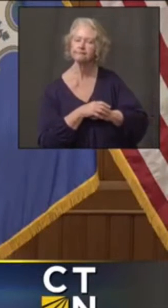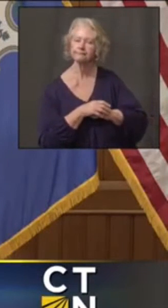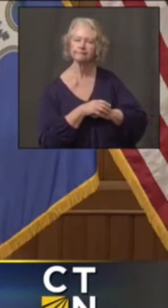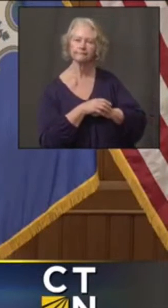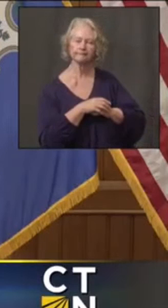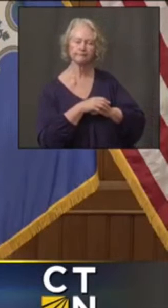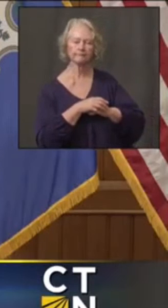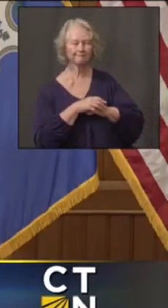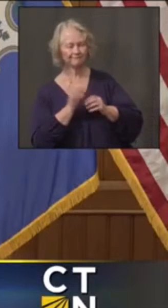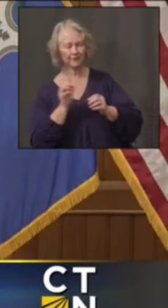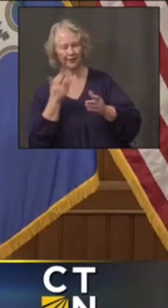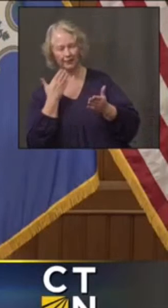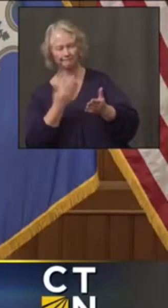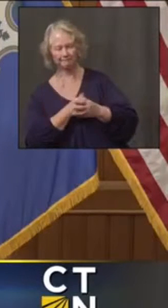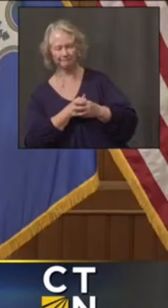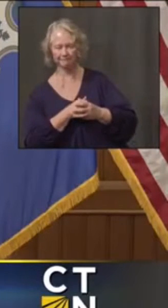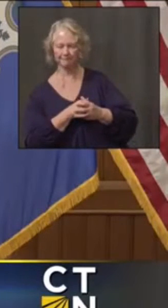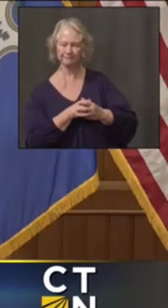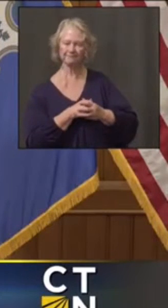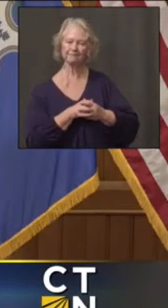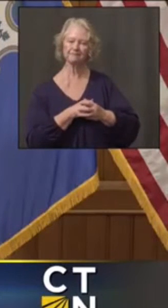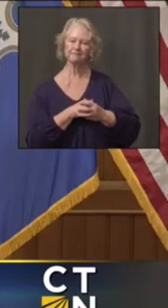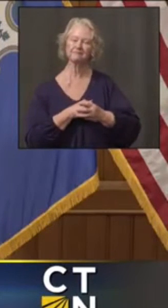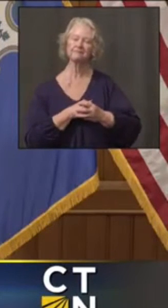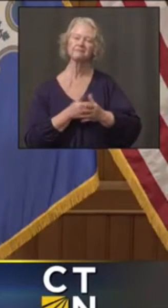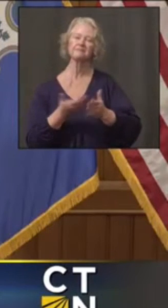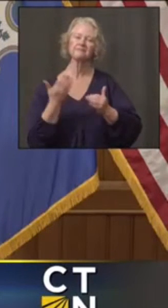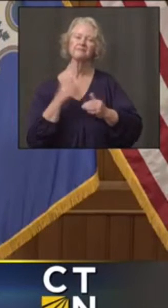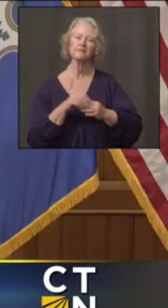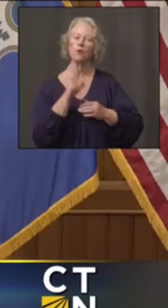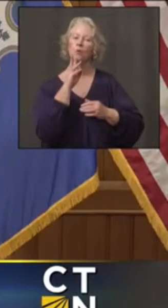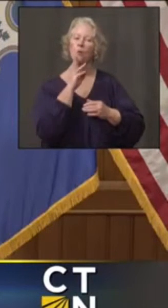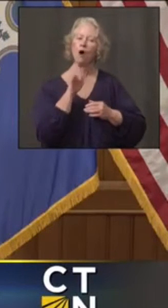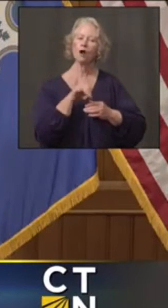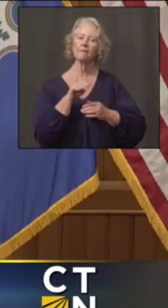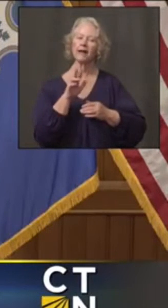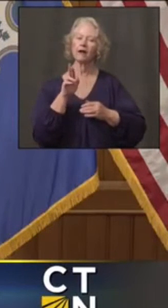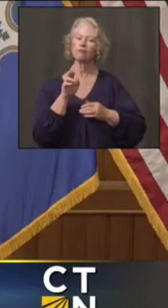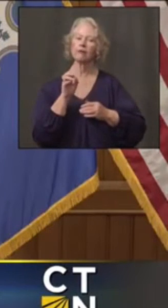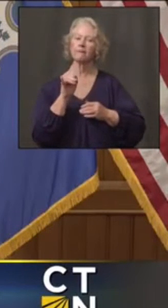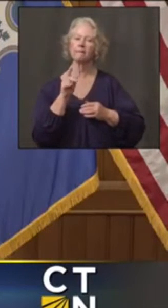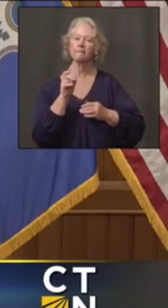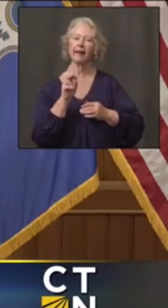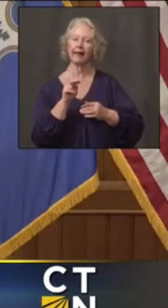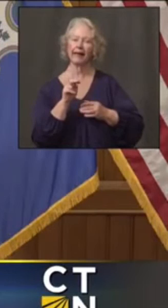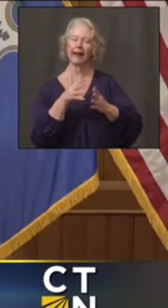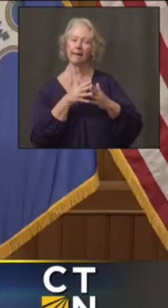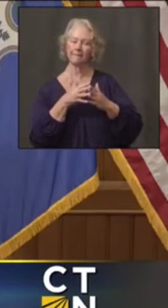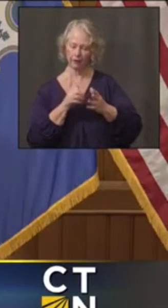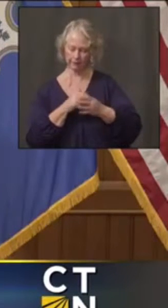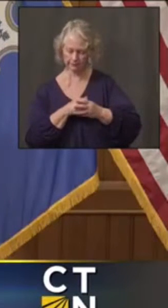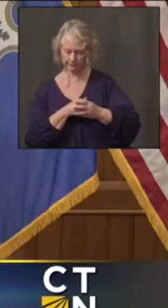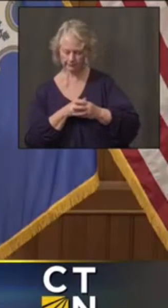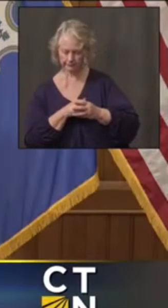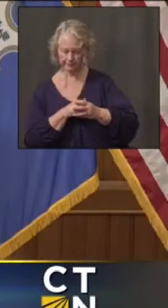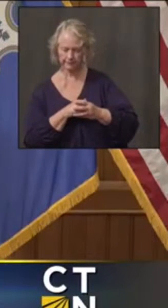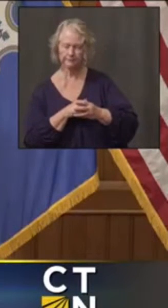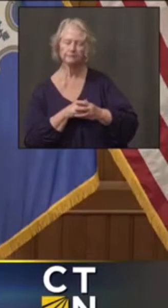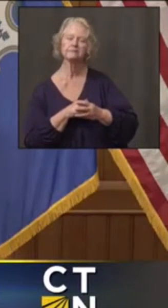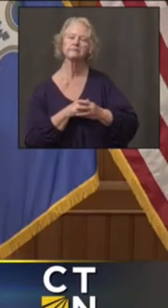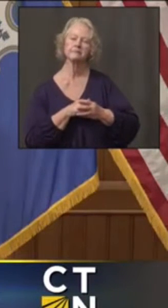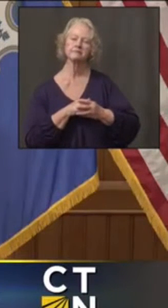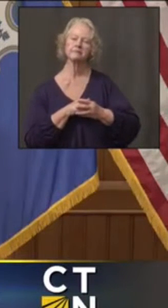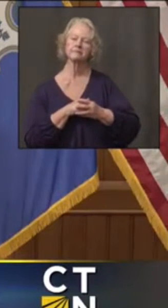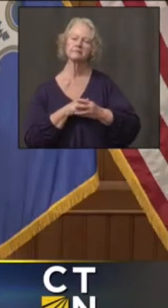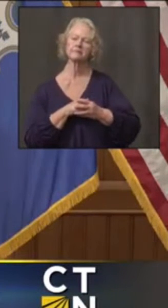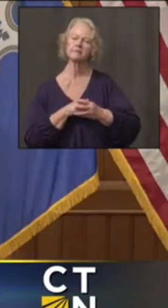All right, thanks, everybody. All right, up next is the Waterbury Republican American. Okay,